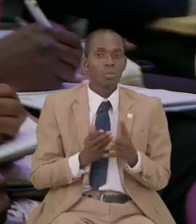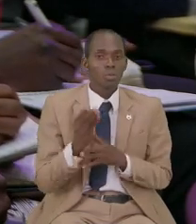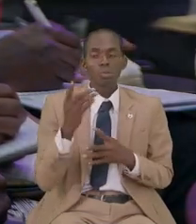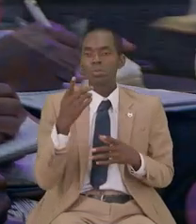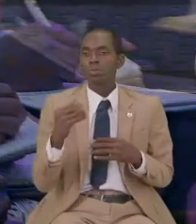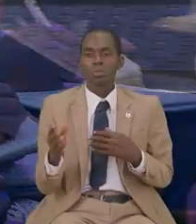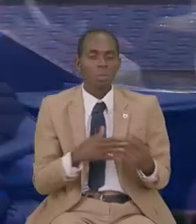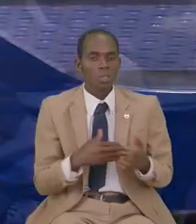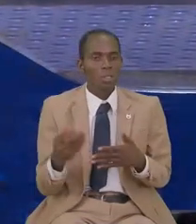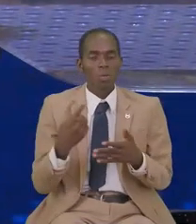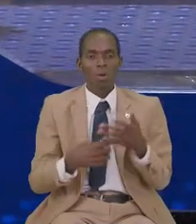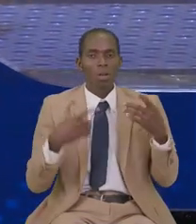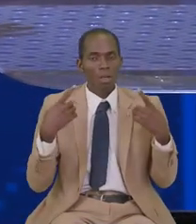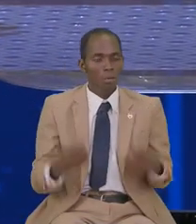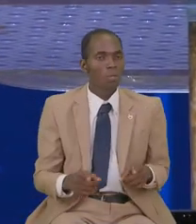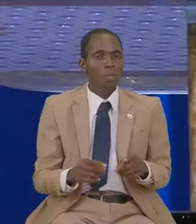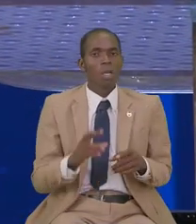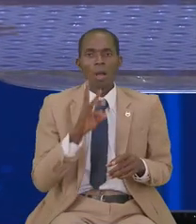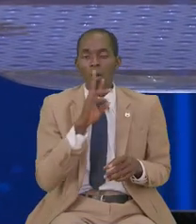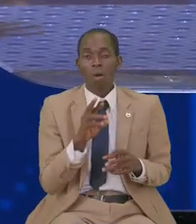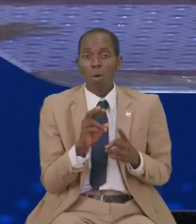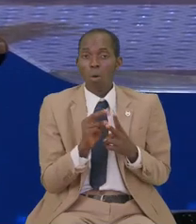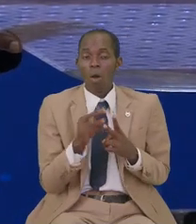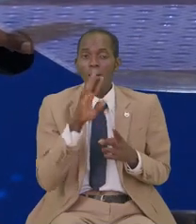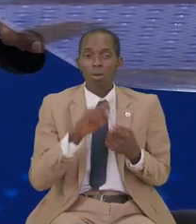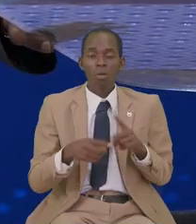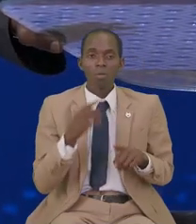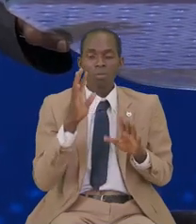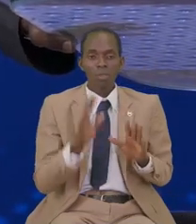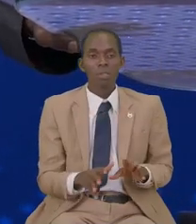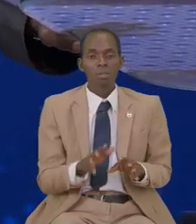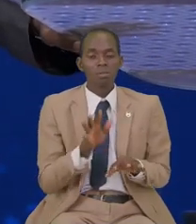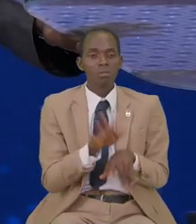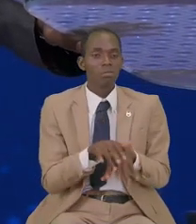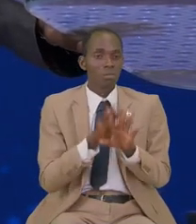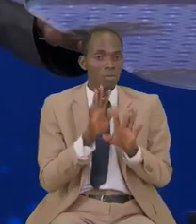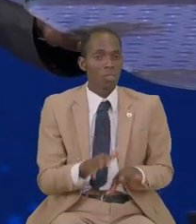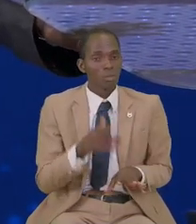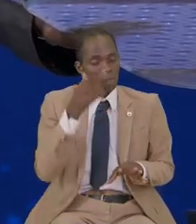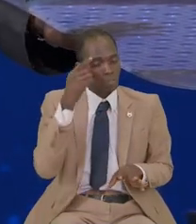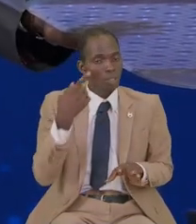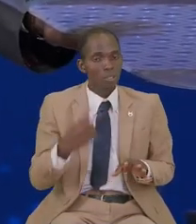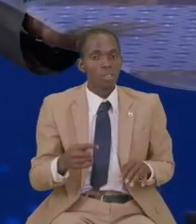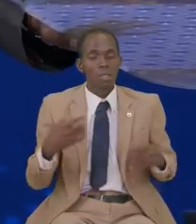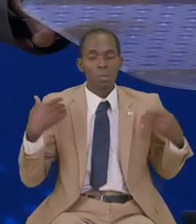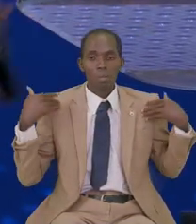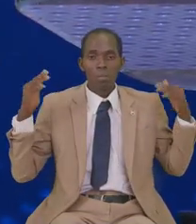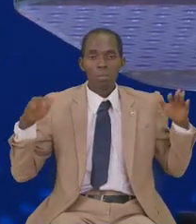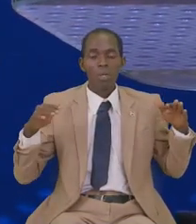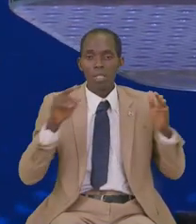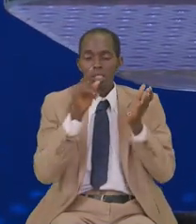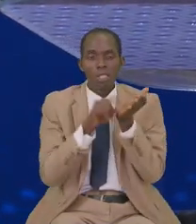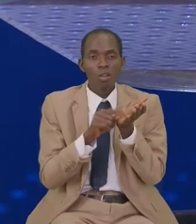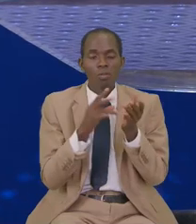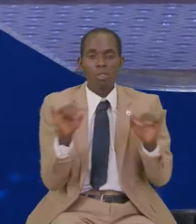thin, whatever? Or are they compromisers? Because birds of the same feather, they flock together. In 1